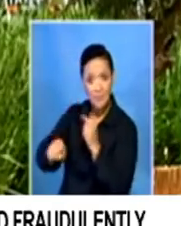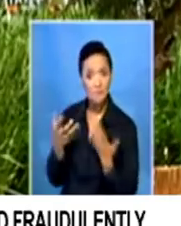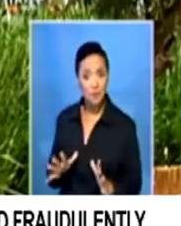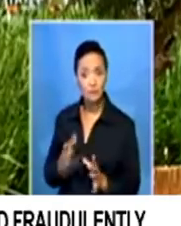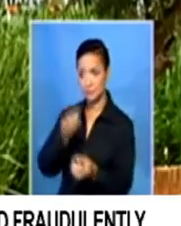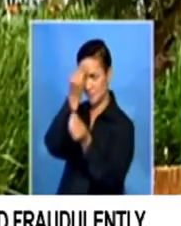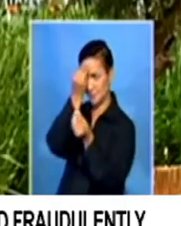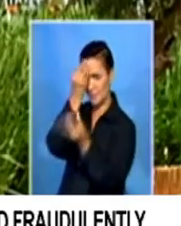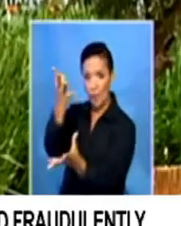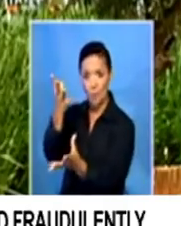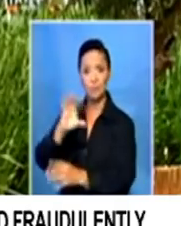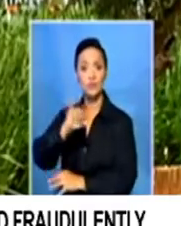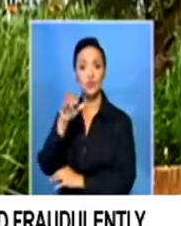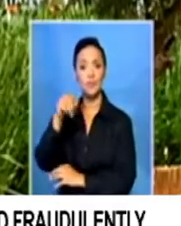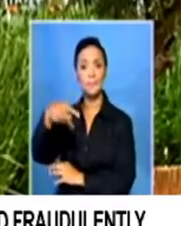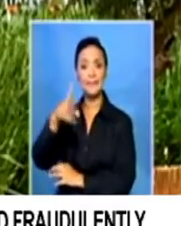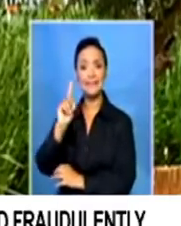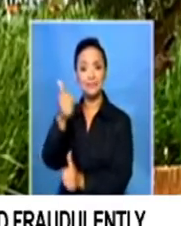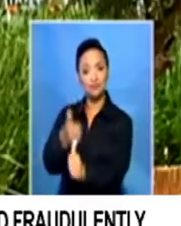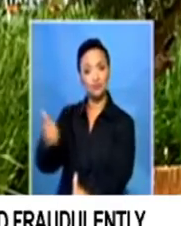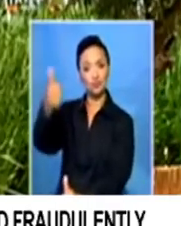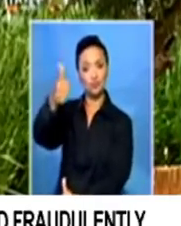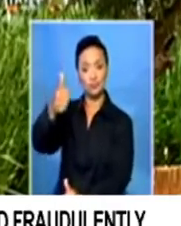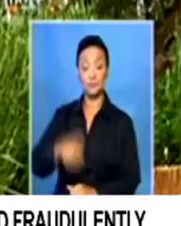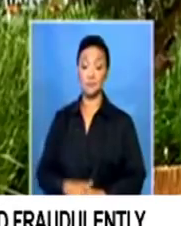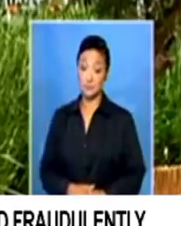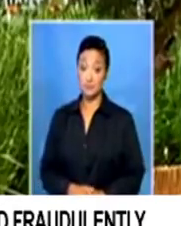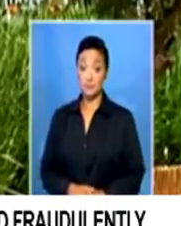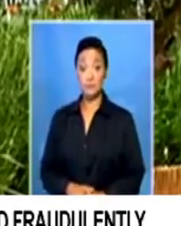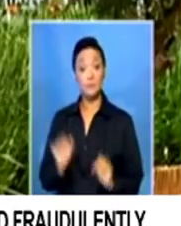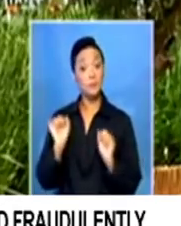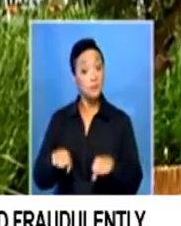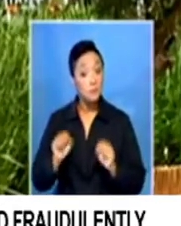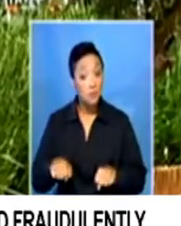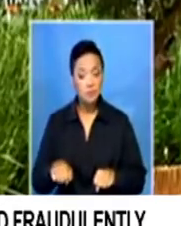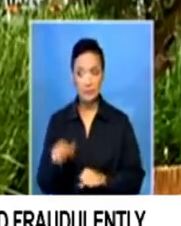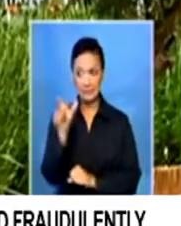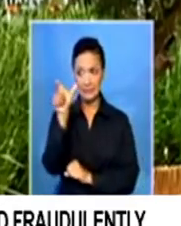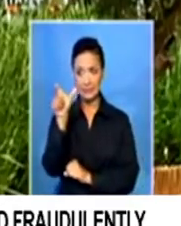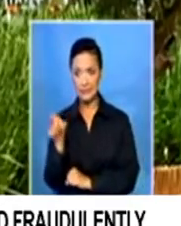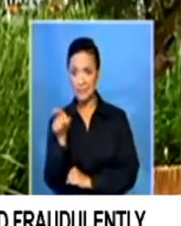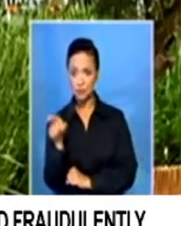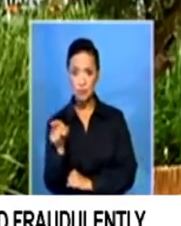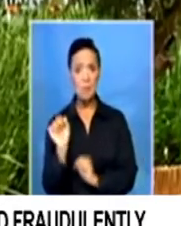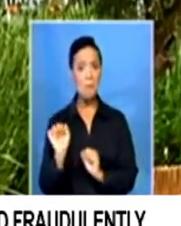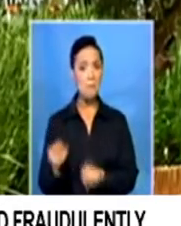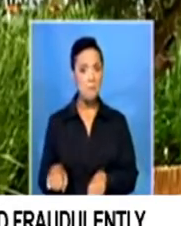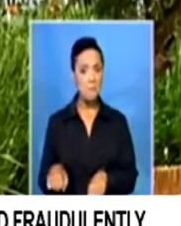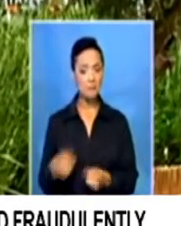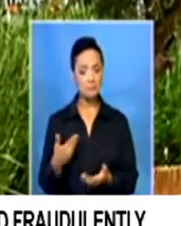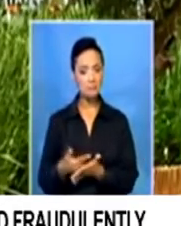JMPD. There is a possibility that she could be linked to a lot of other fraud where she issued license discs or